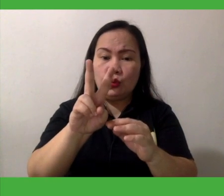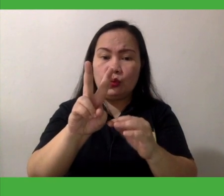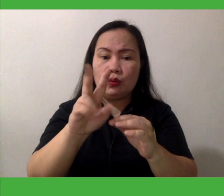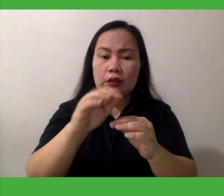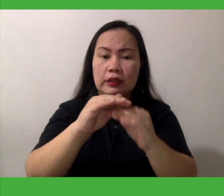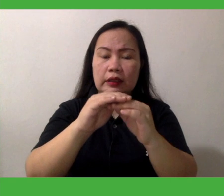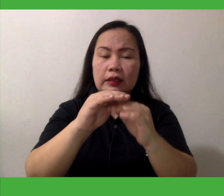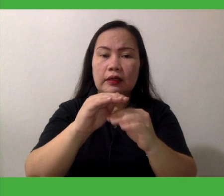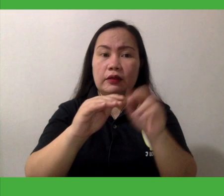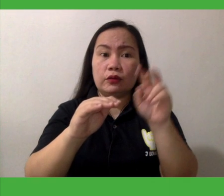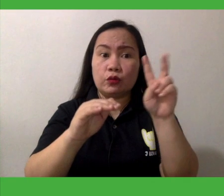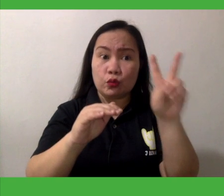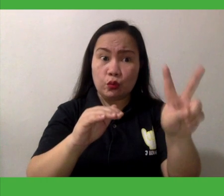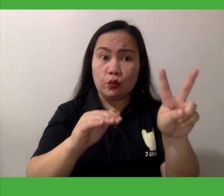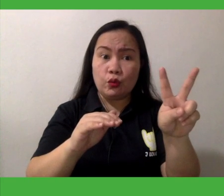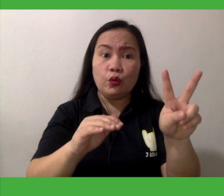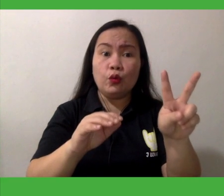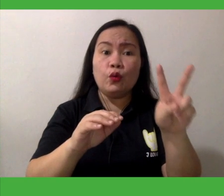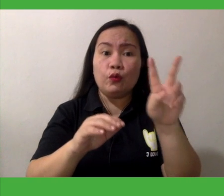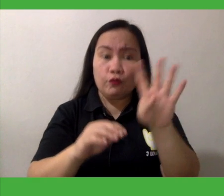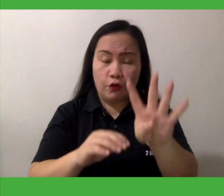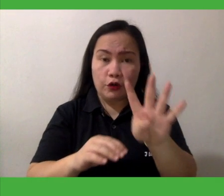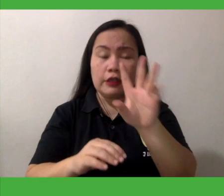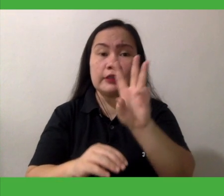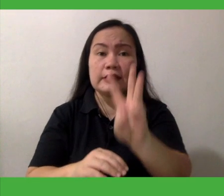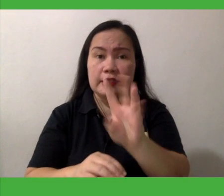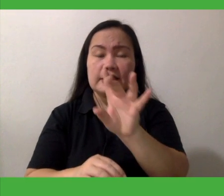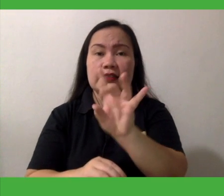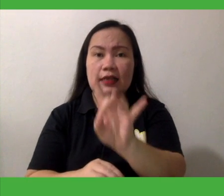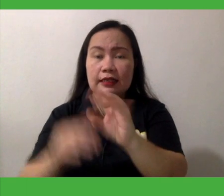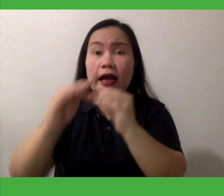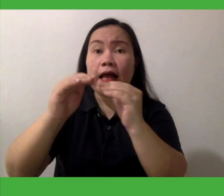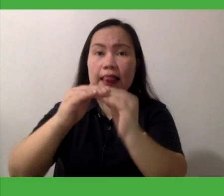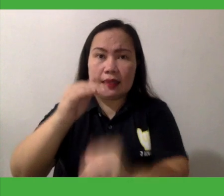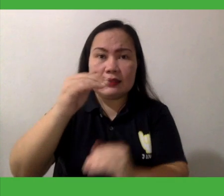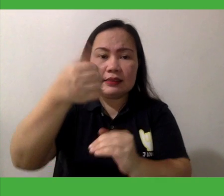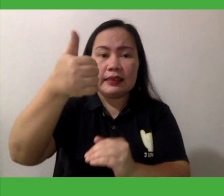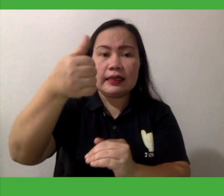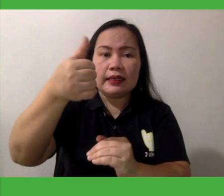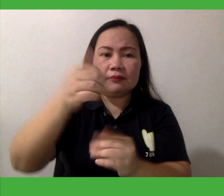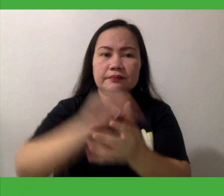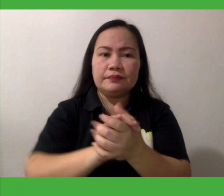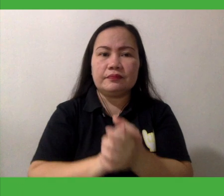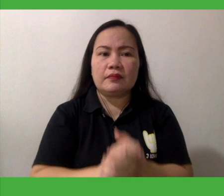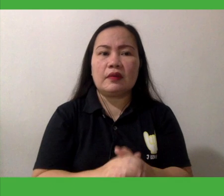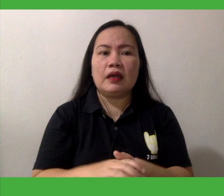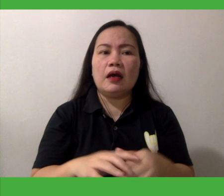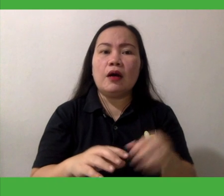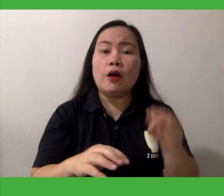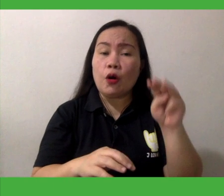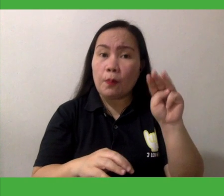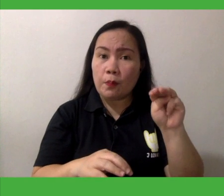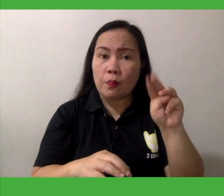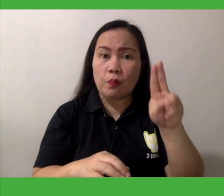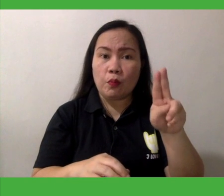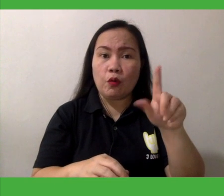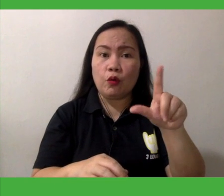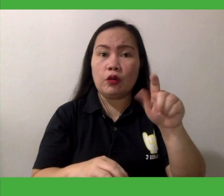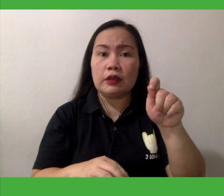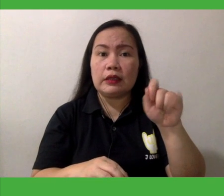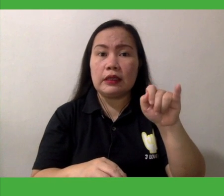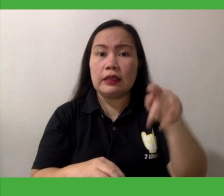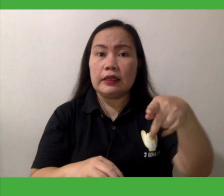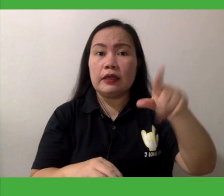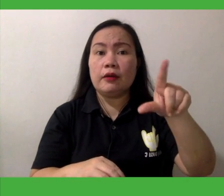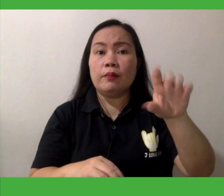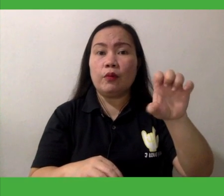less than 10. Mas mababa sa 10. So, 2, 4, 6, 8. So, therefore, the values for the variable